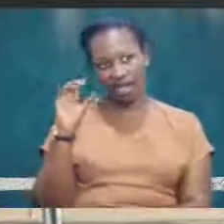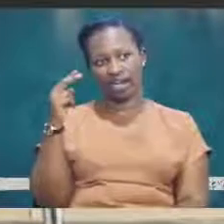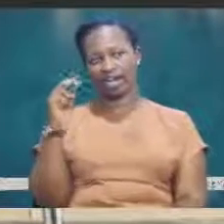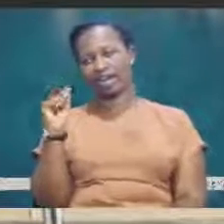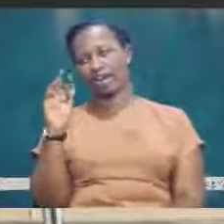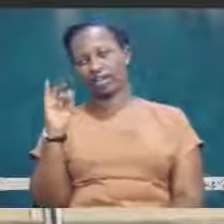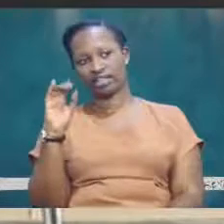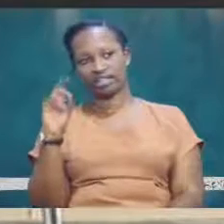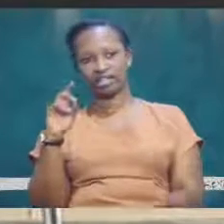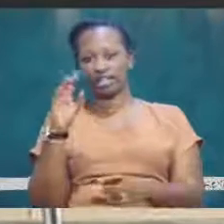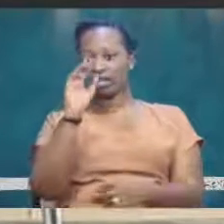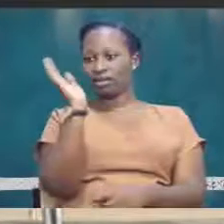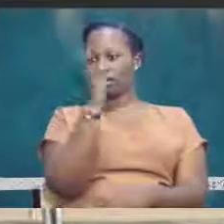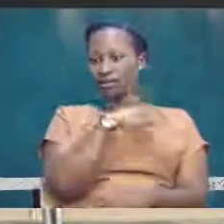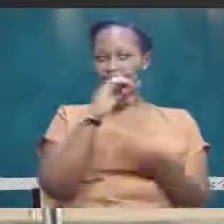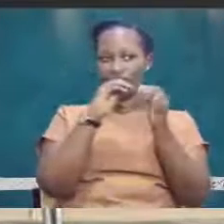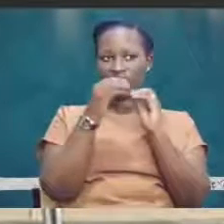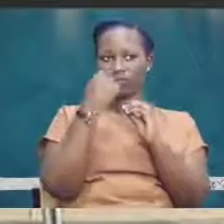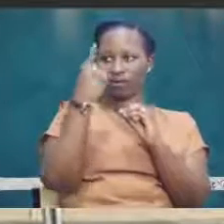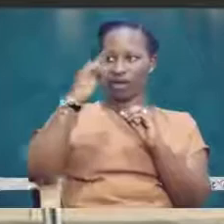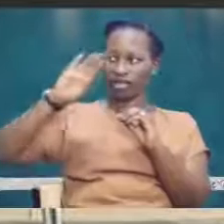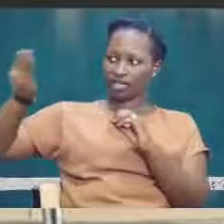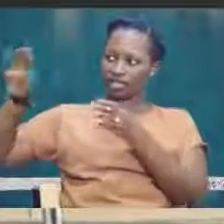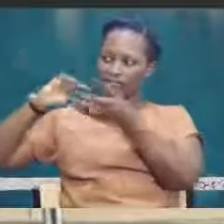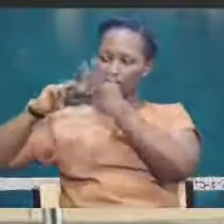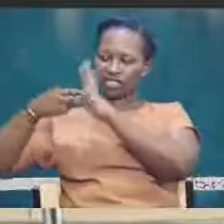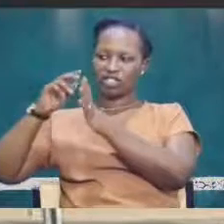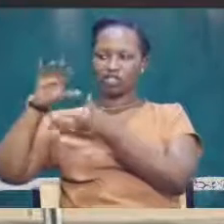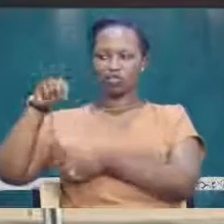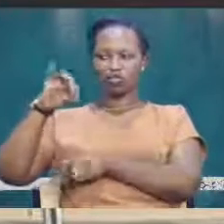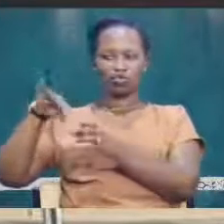one. Saccharide means sugar.